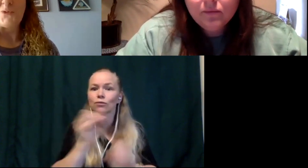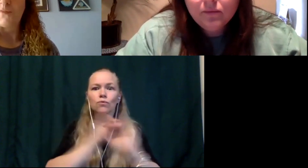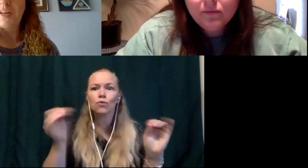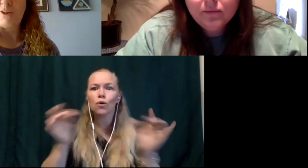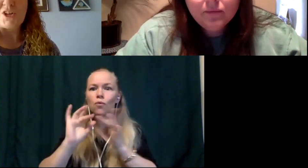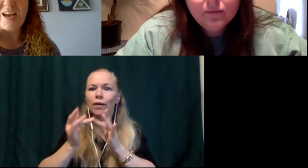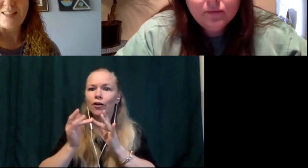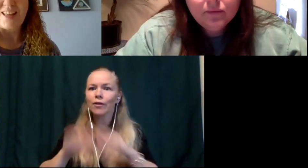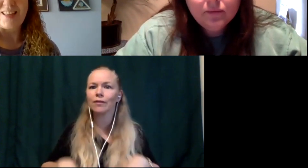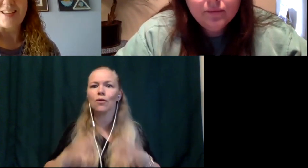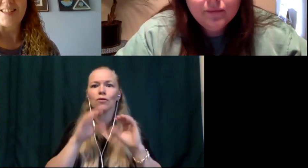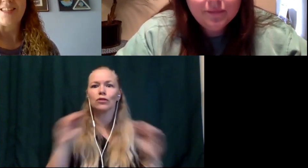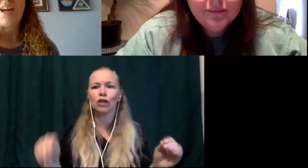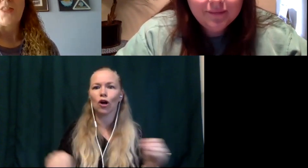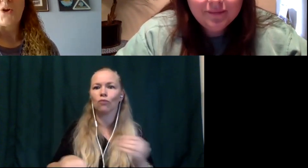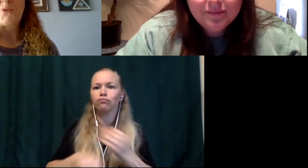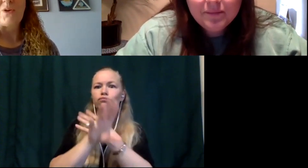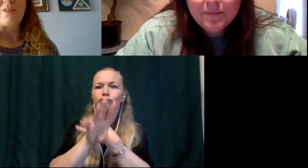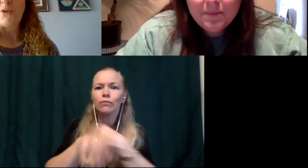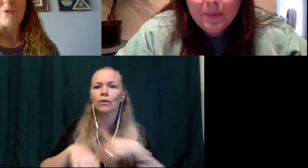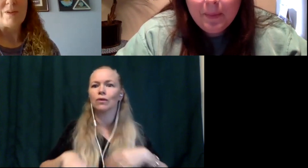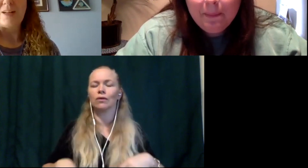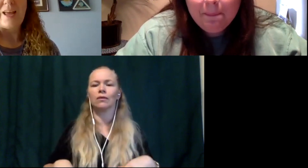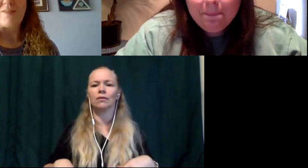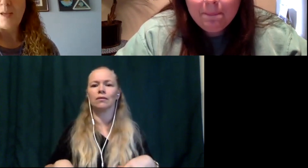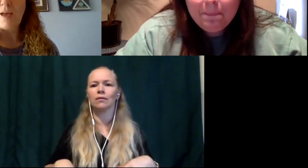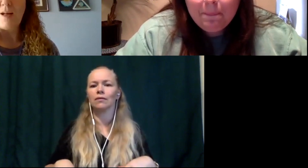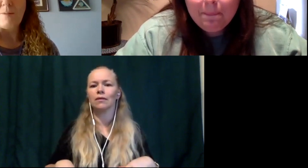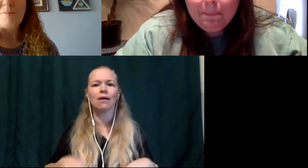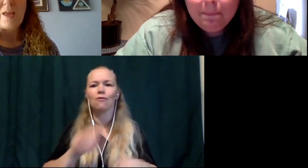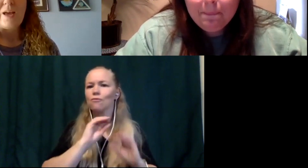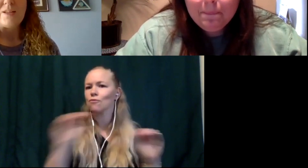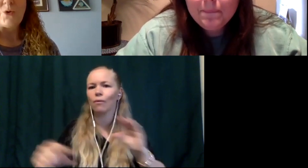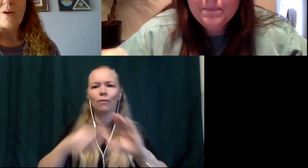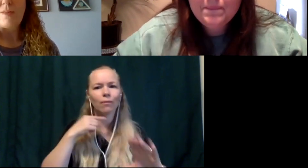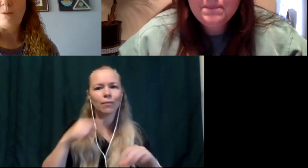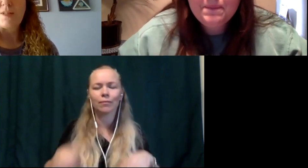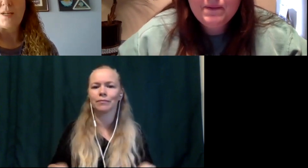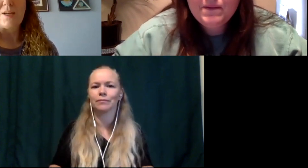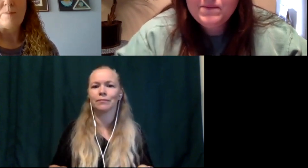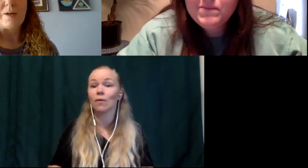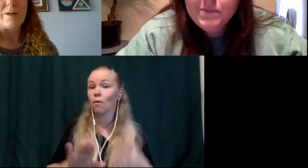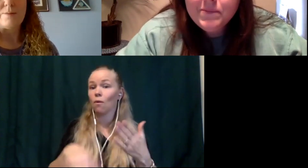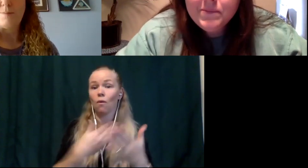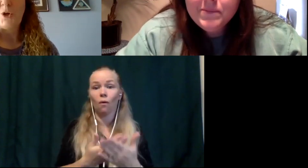no video chats like this. There were, you know, we didn't have email. So everything was